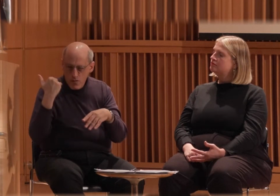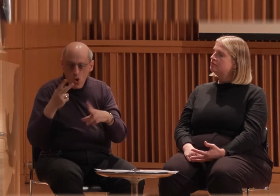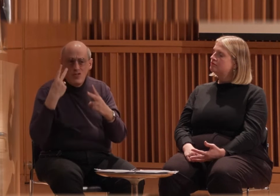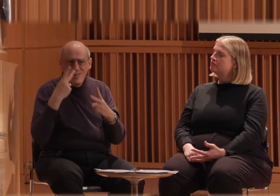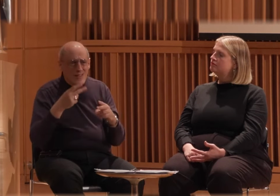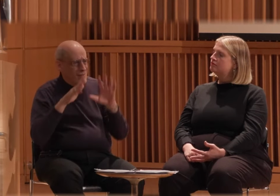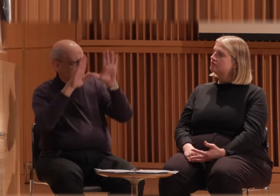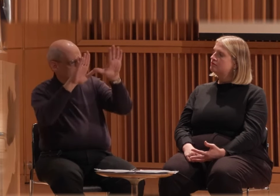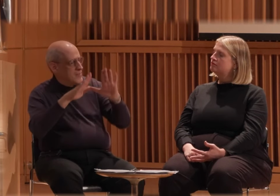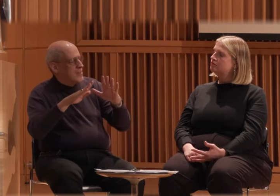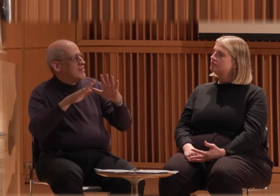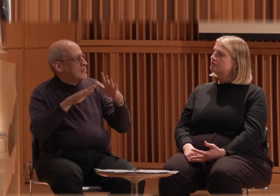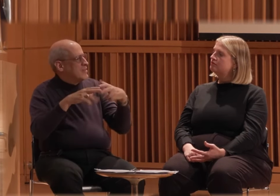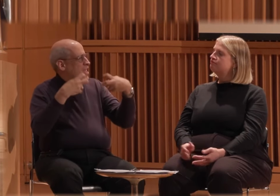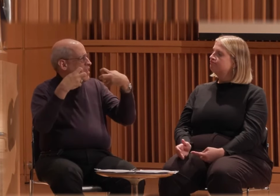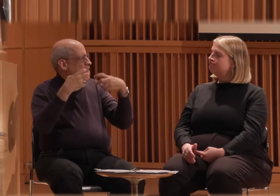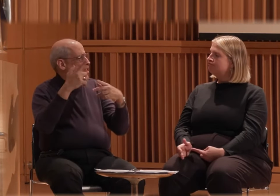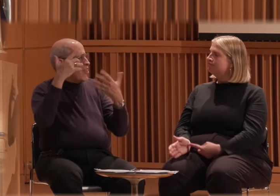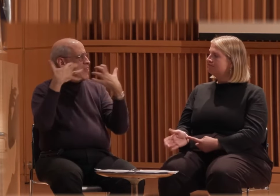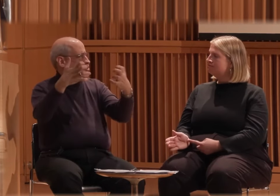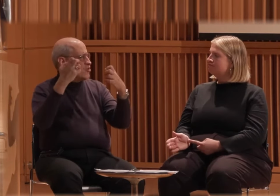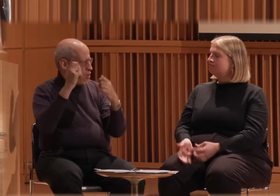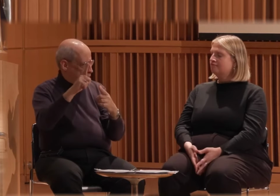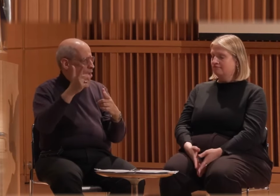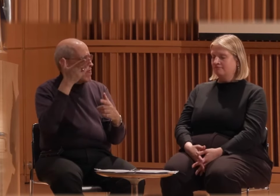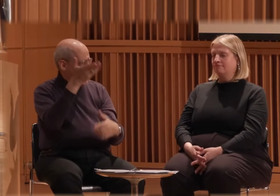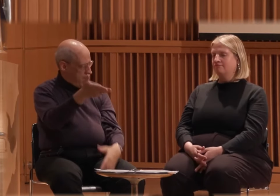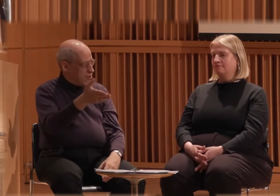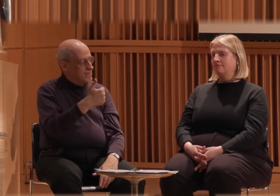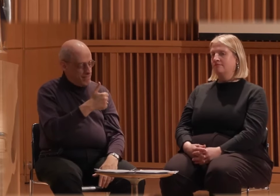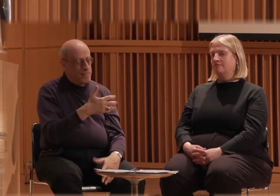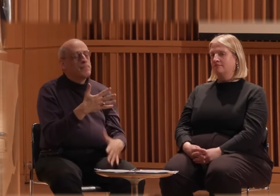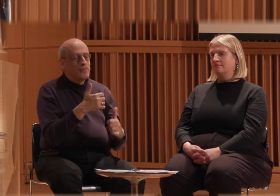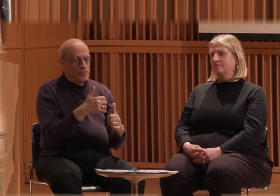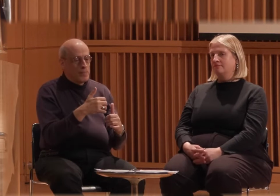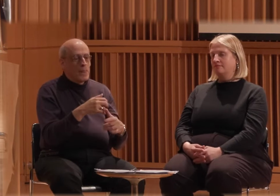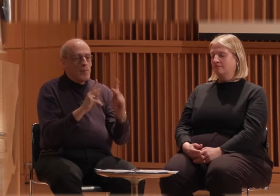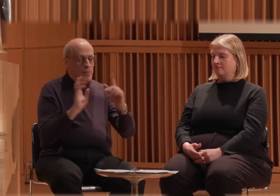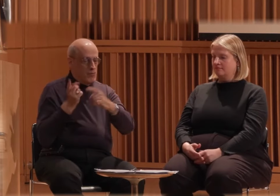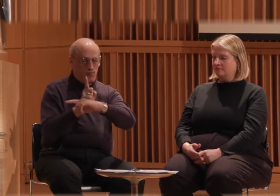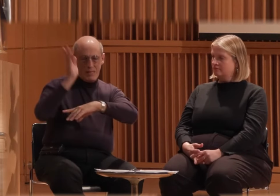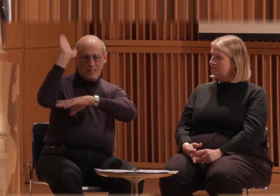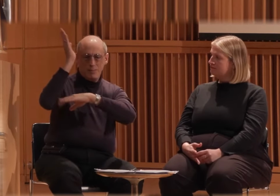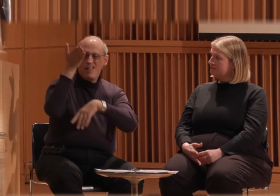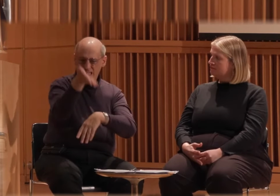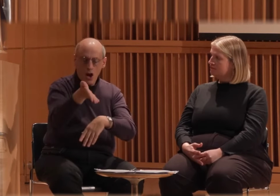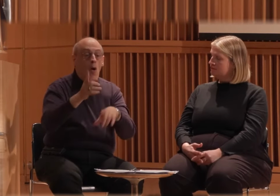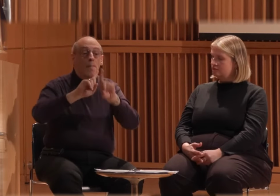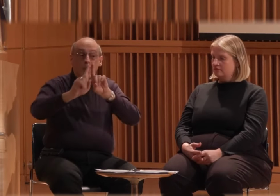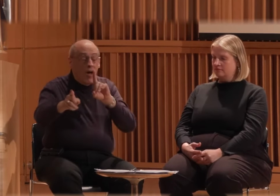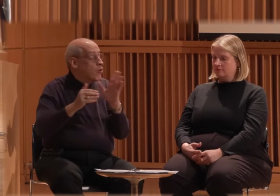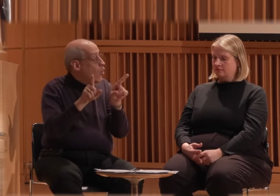marvelous lecture hall in Cooper Union and all the famous people in history who have given speeches there. But it was